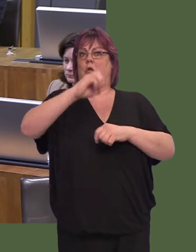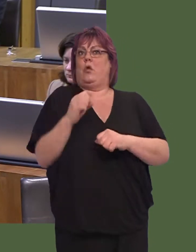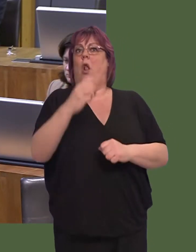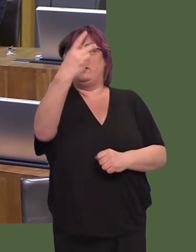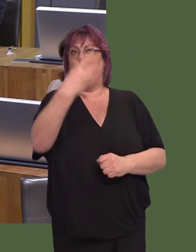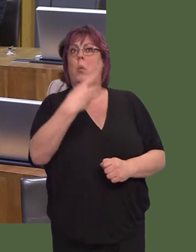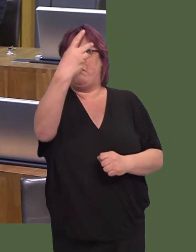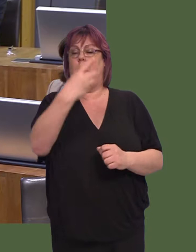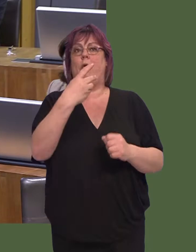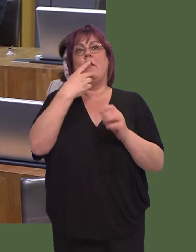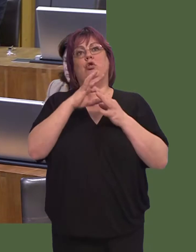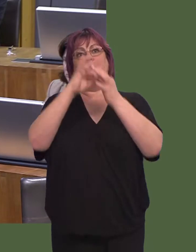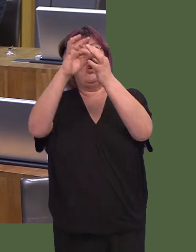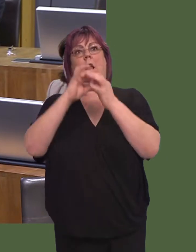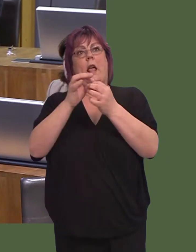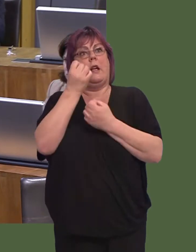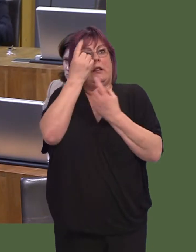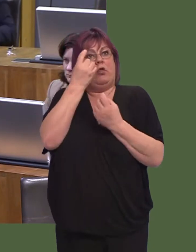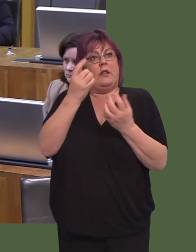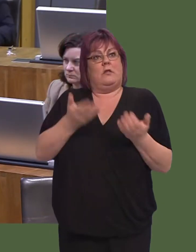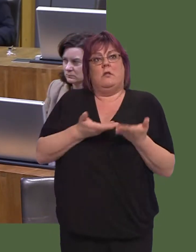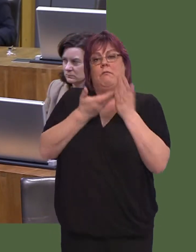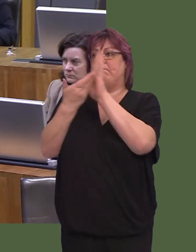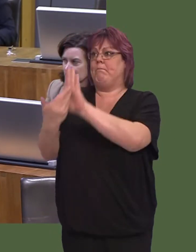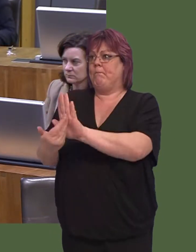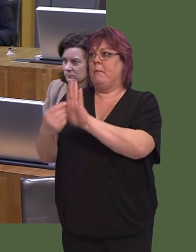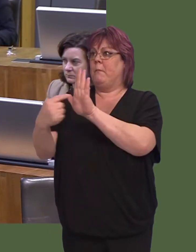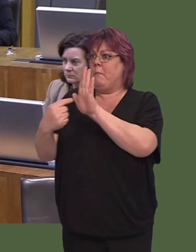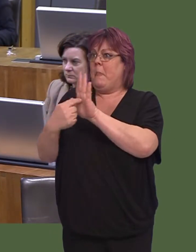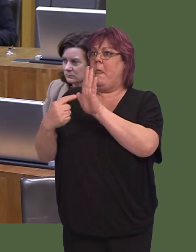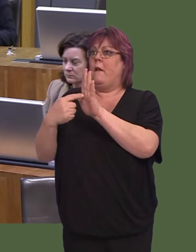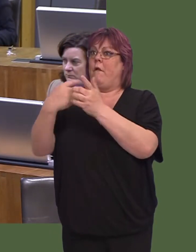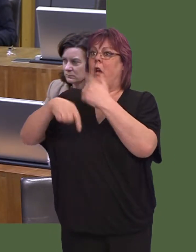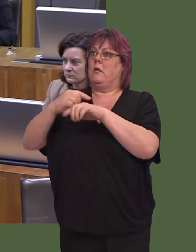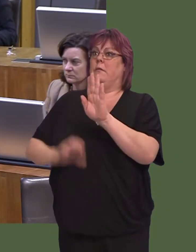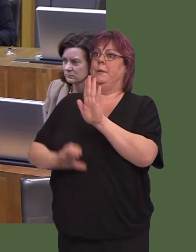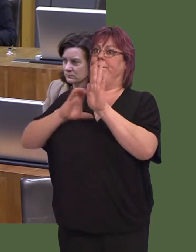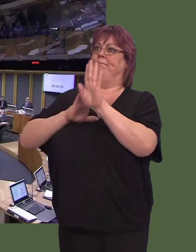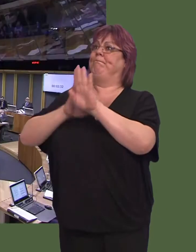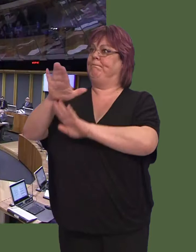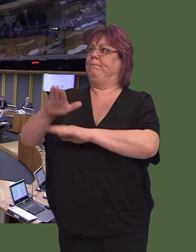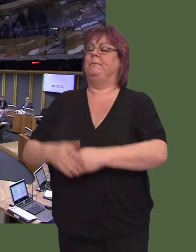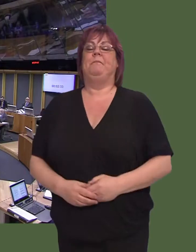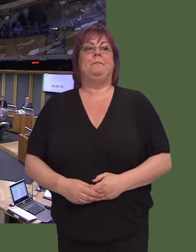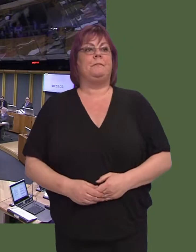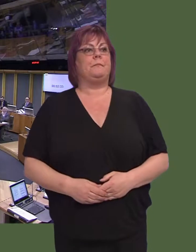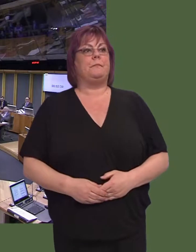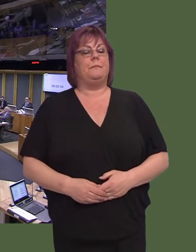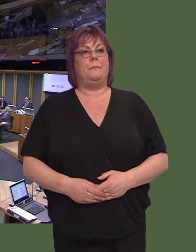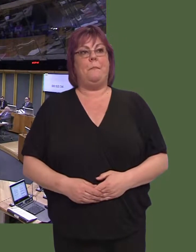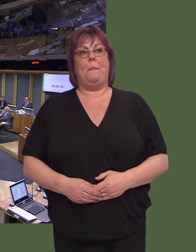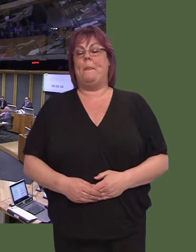we have jointly put forward suggestions that we think would help to create the certainty that everybody wants to see. Steffan